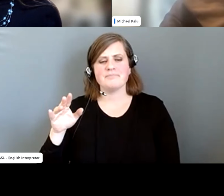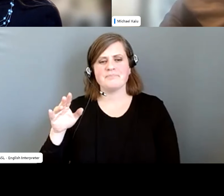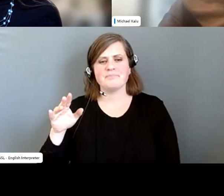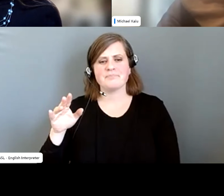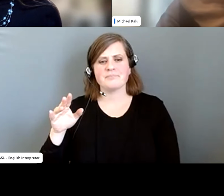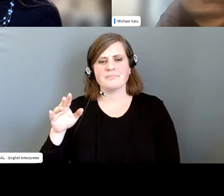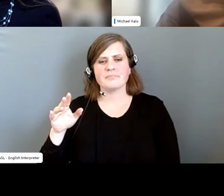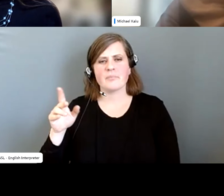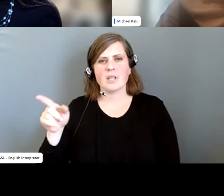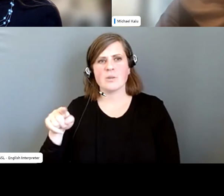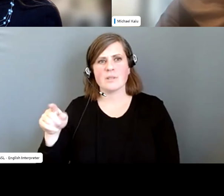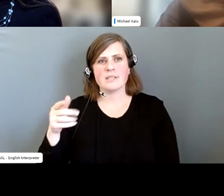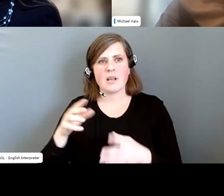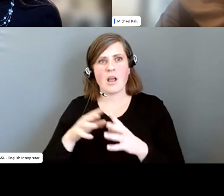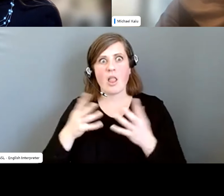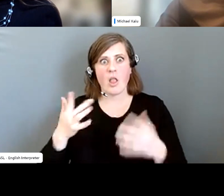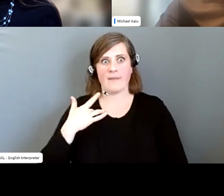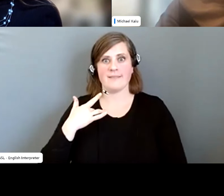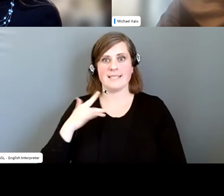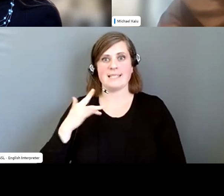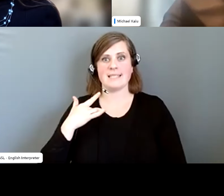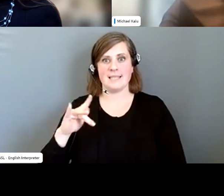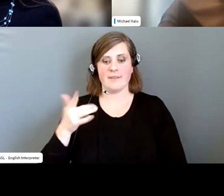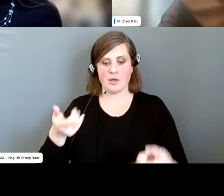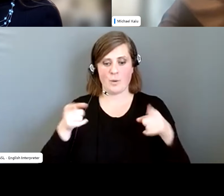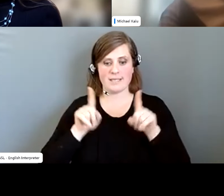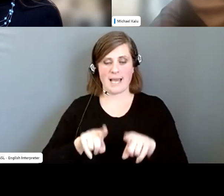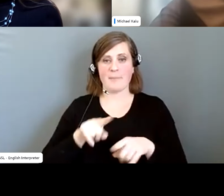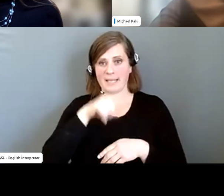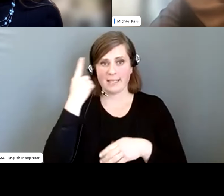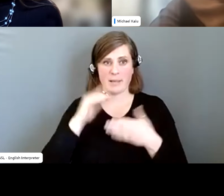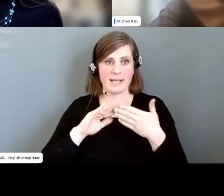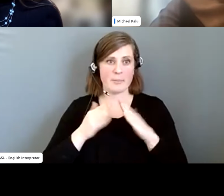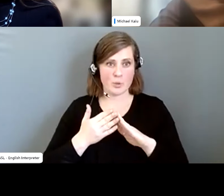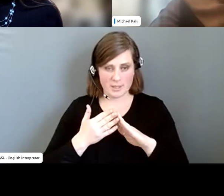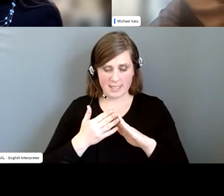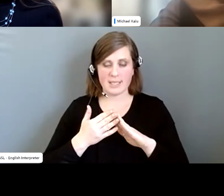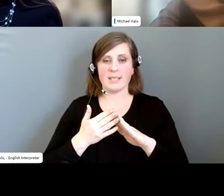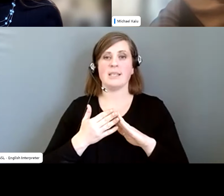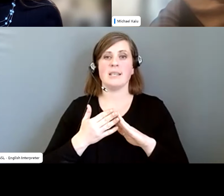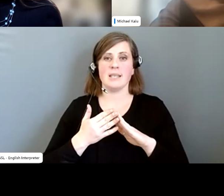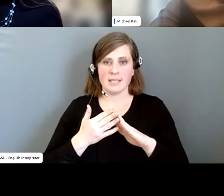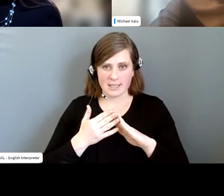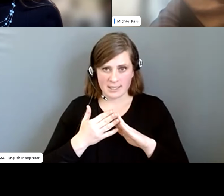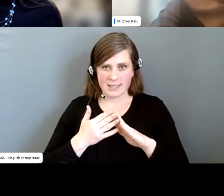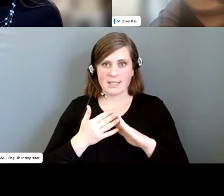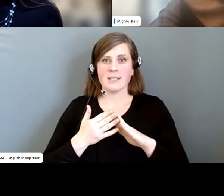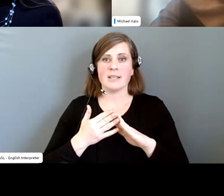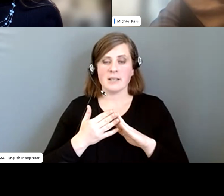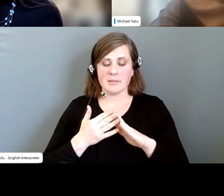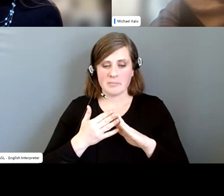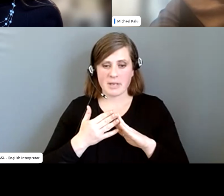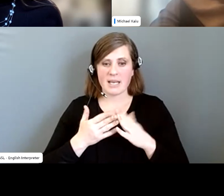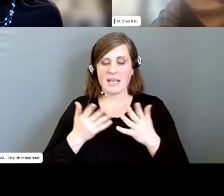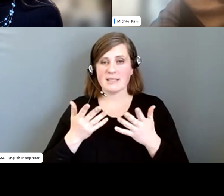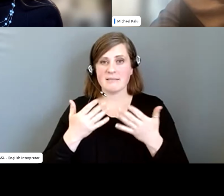a lot of sensitivity to what is going on within the Black community. But after that, I would give it to the